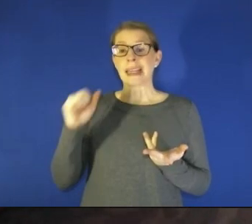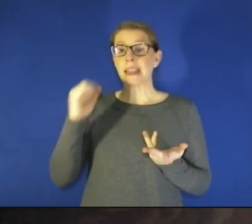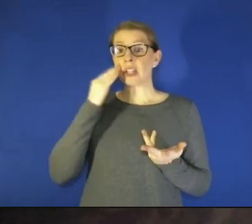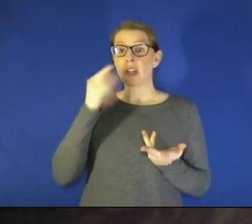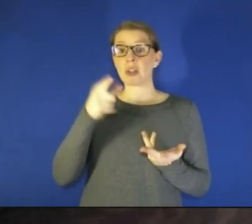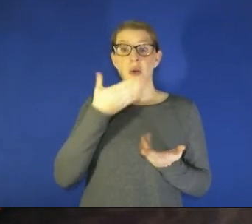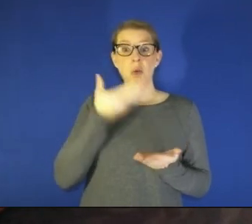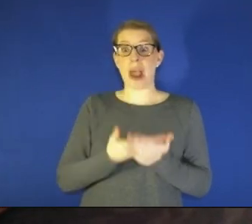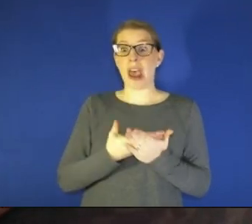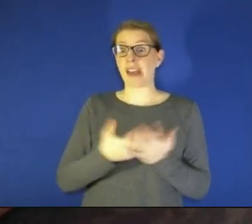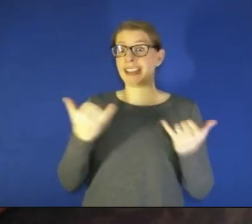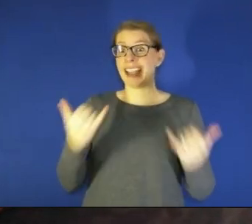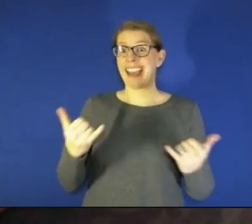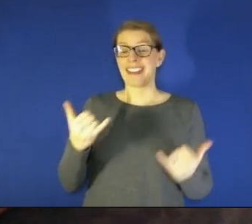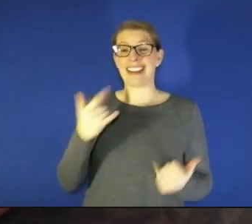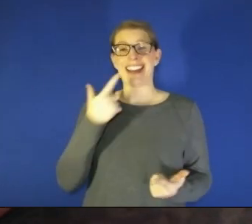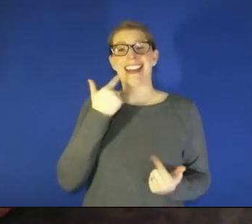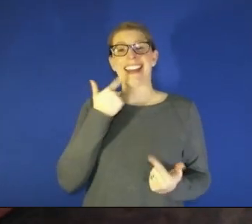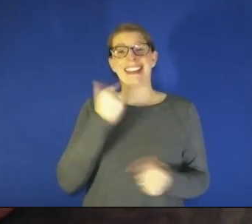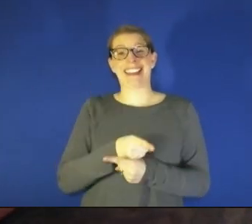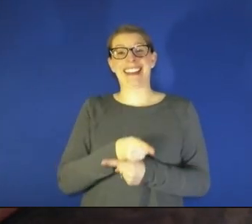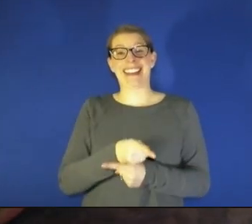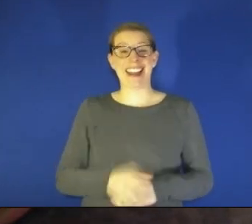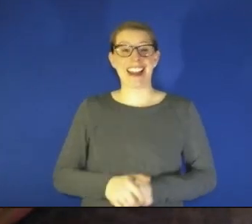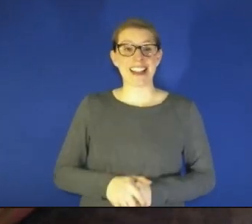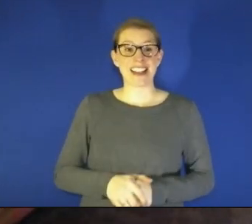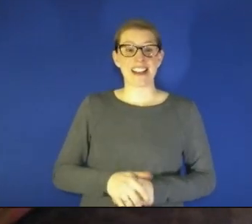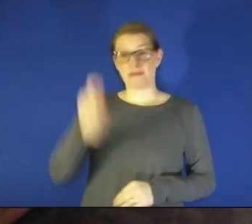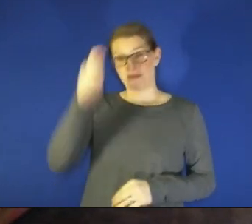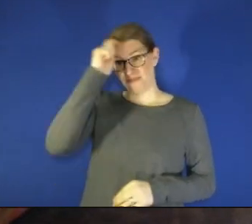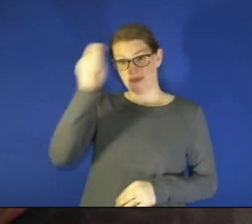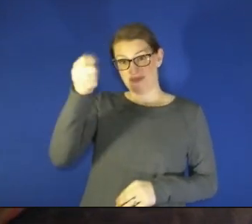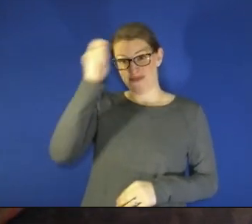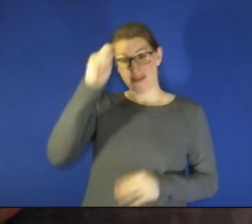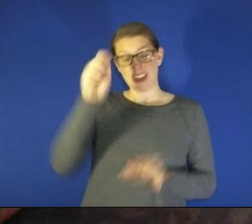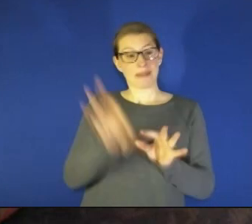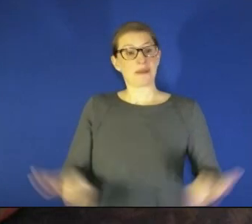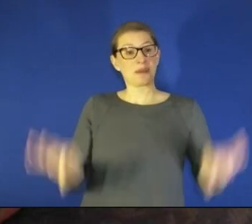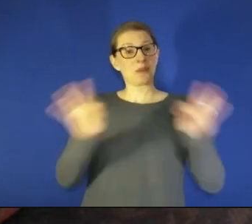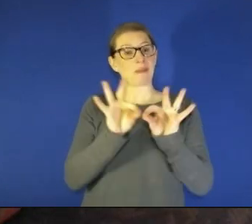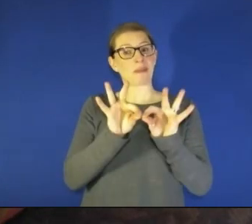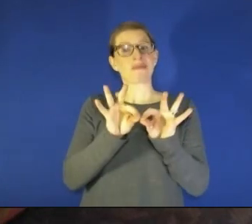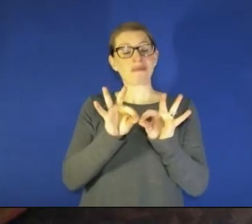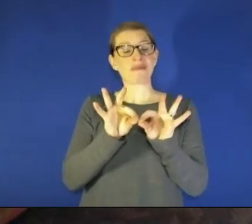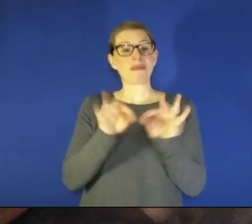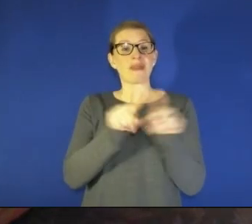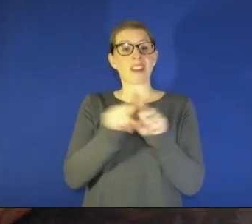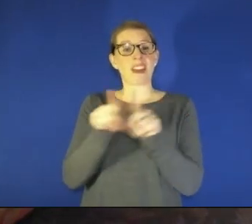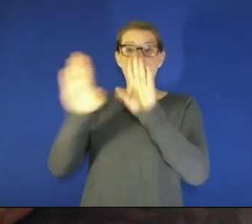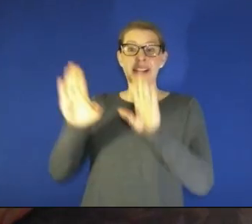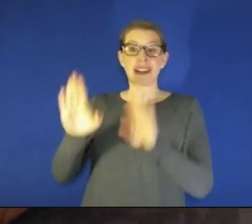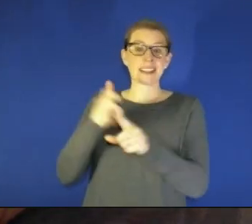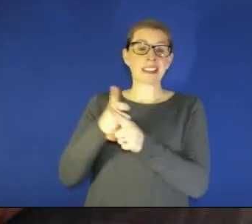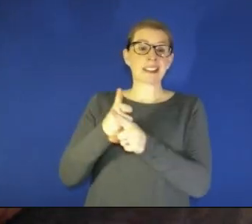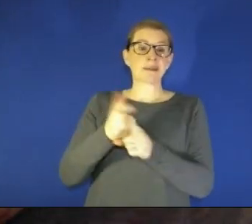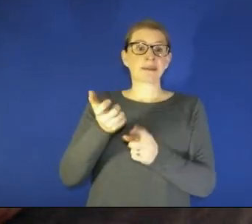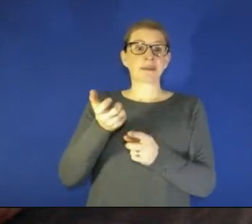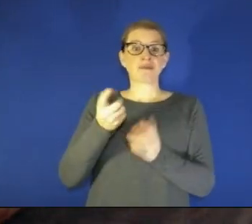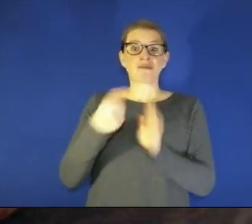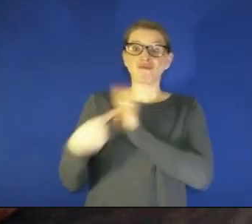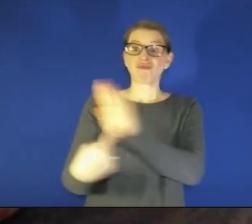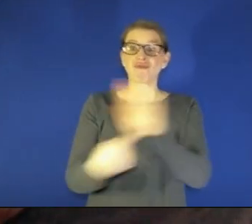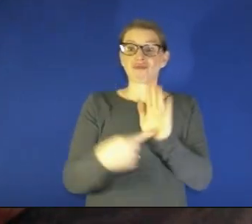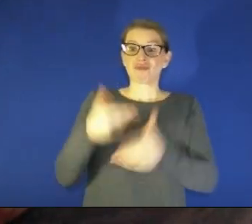adventure. Right. I mean, hats off, though. It's so important, and it's so great that you're sharing with people what the process is,